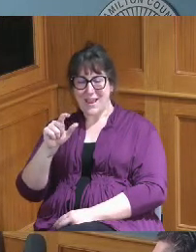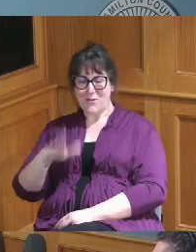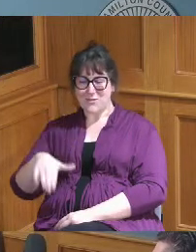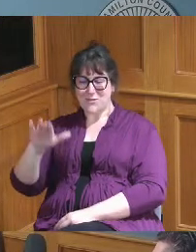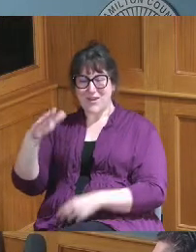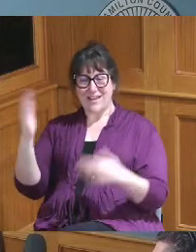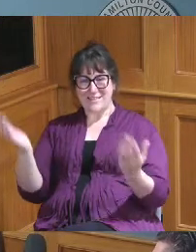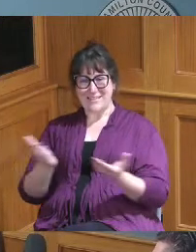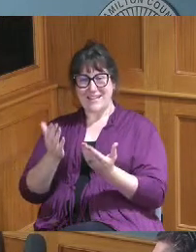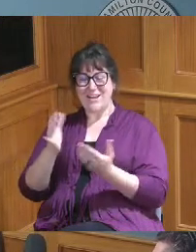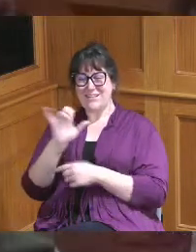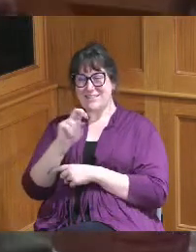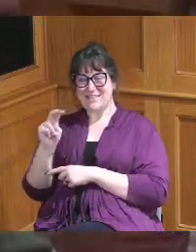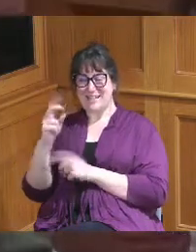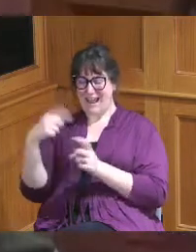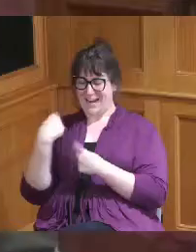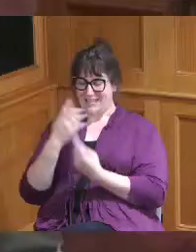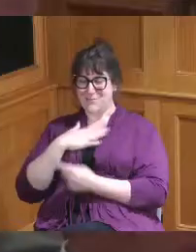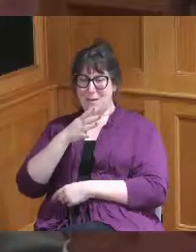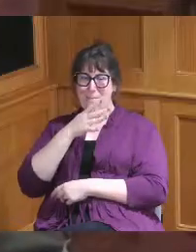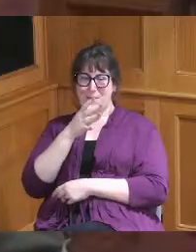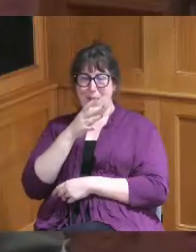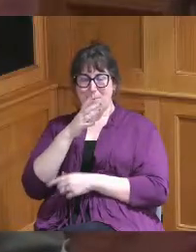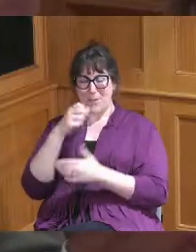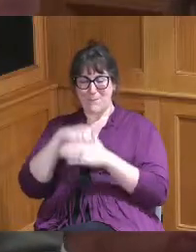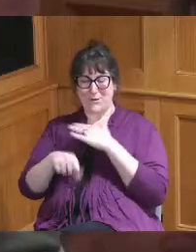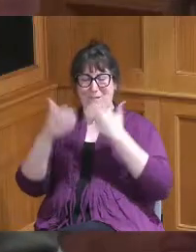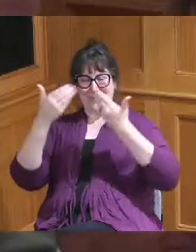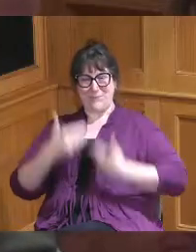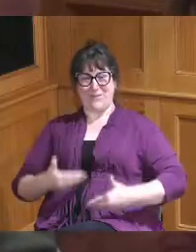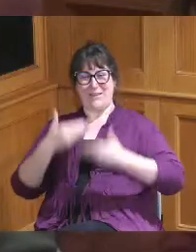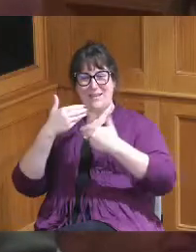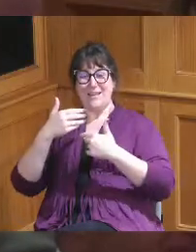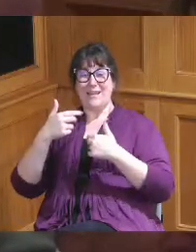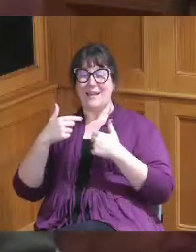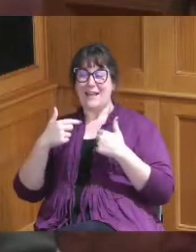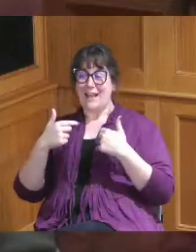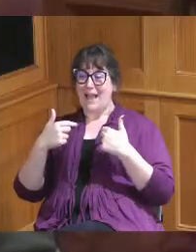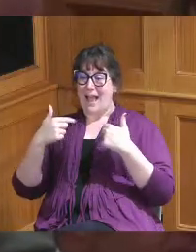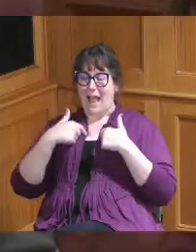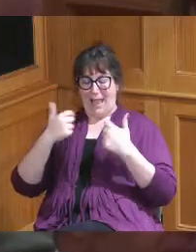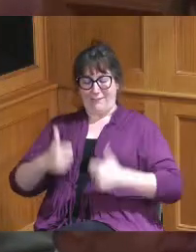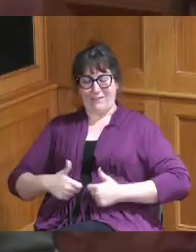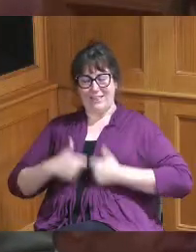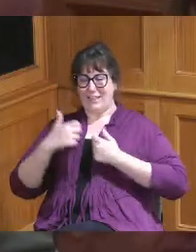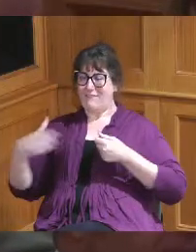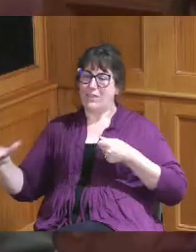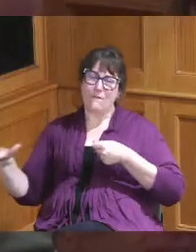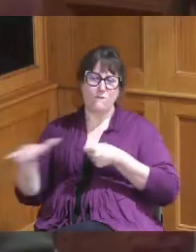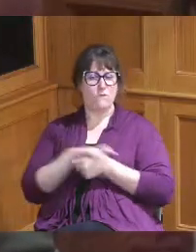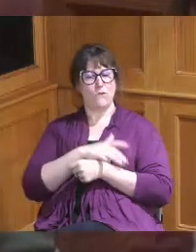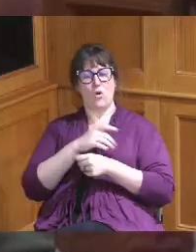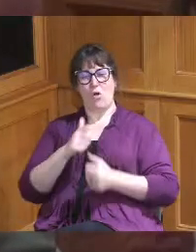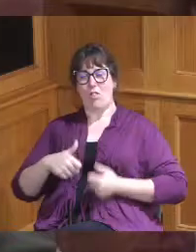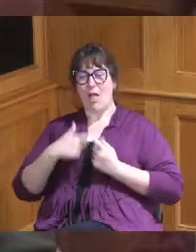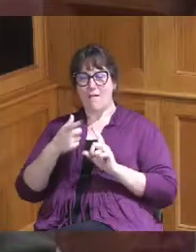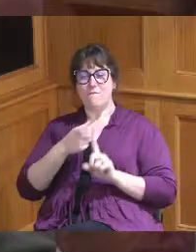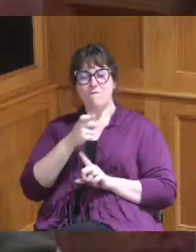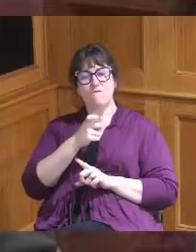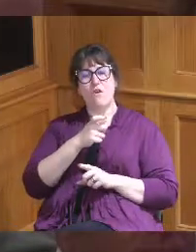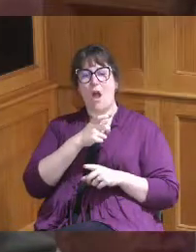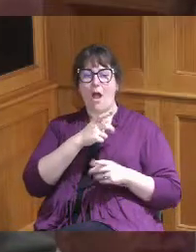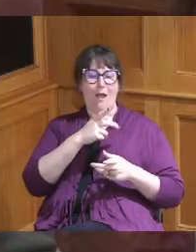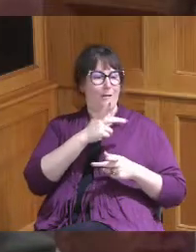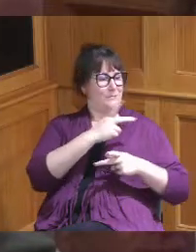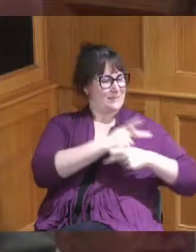Cincinnati since my mama had me. I'm a former foster youth, and when I say that, I mean I've lived the full journey from kinship care to